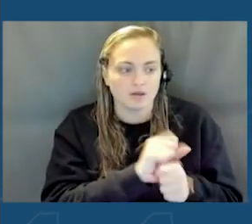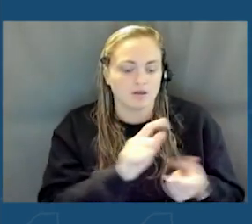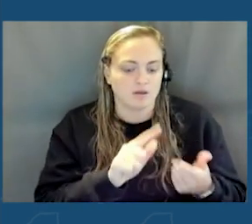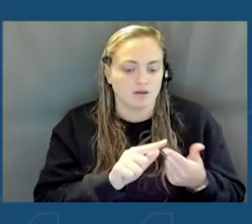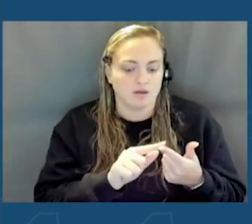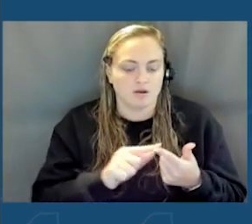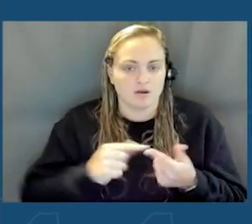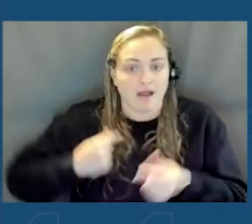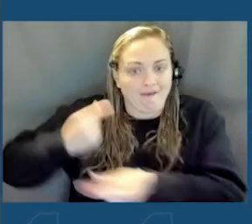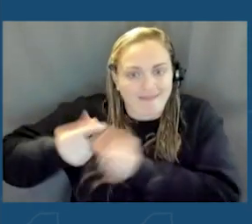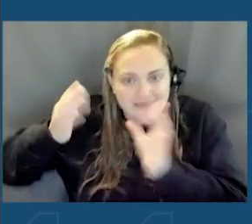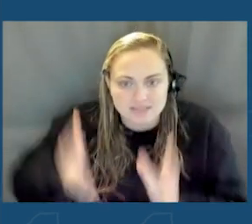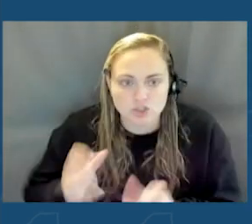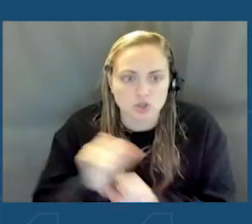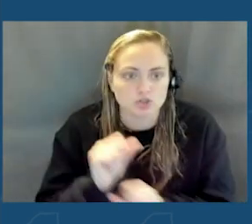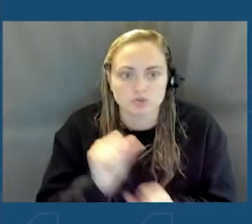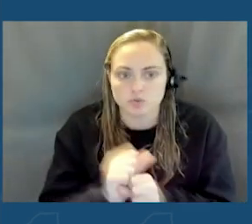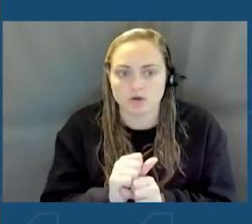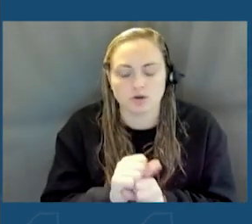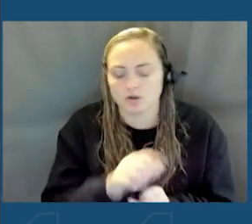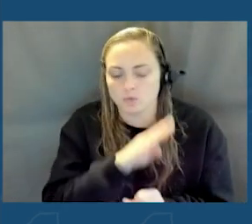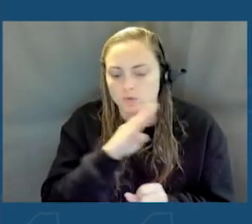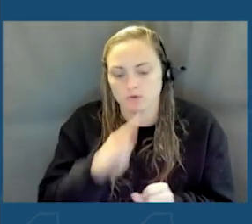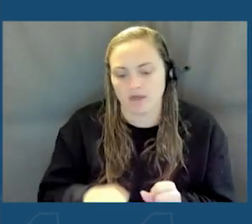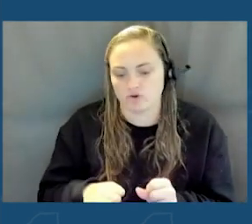ancestors' work, will never be in vain. Thank you.